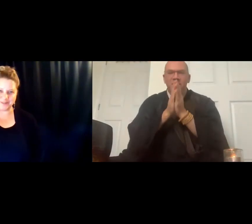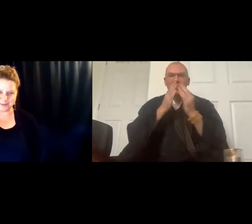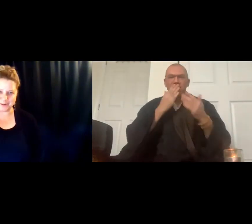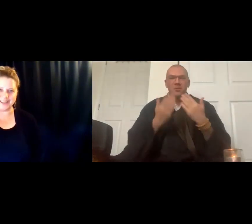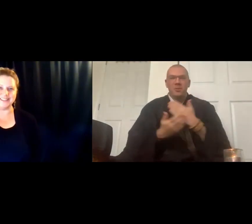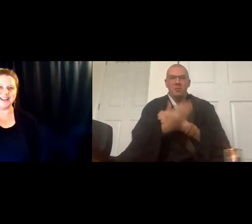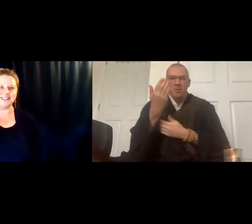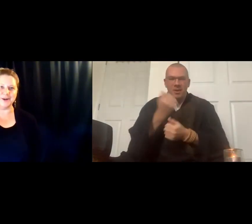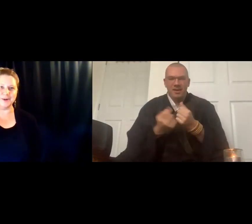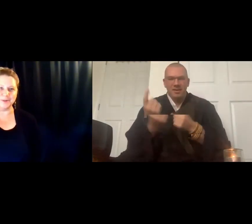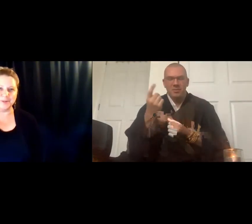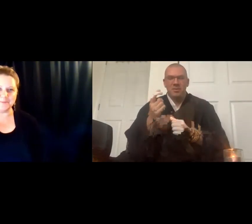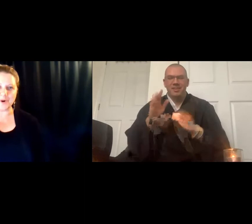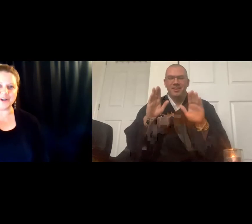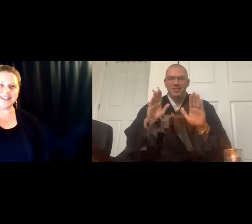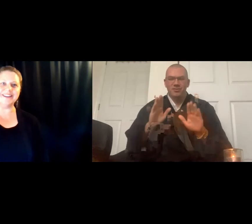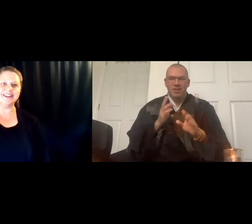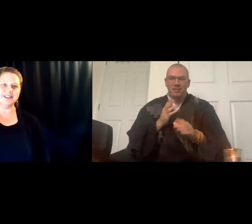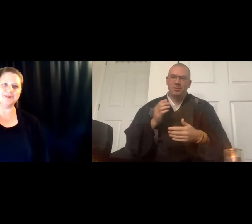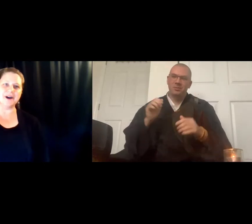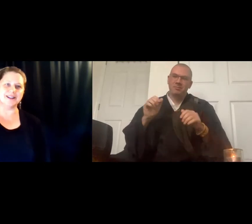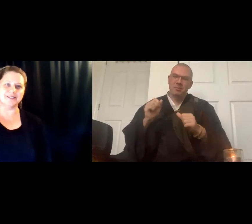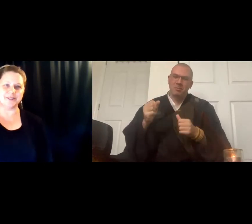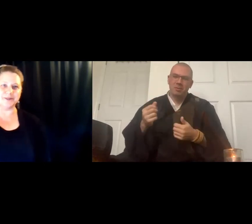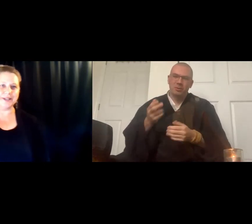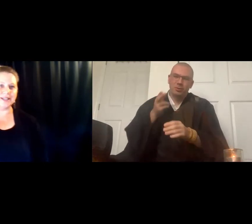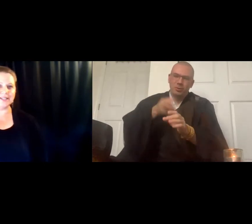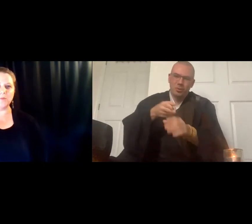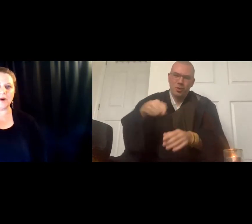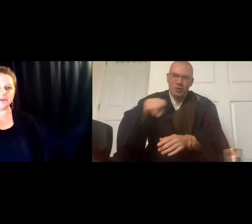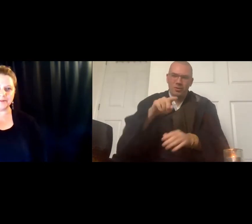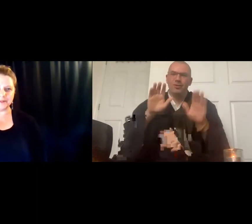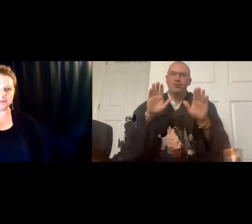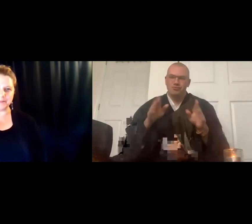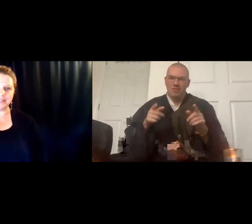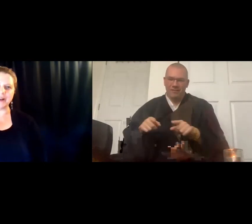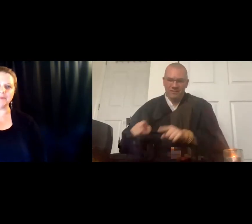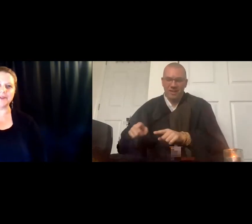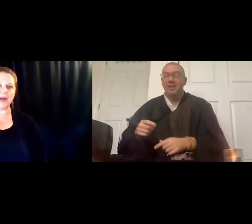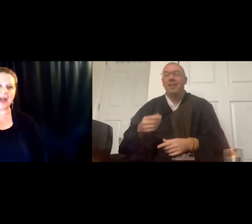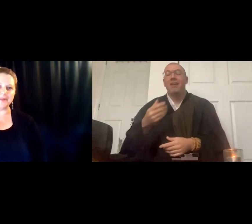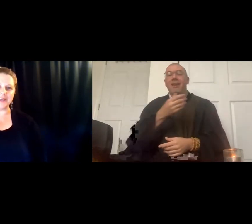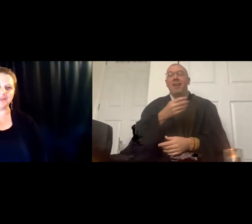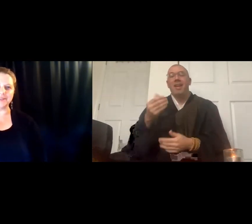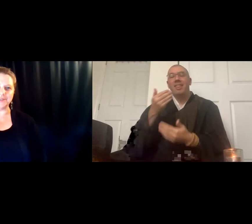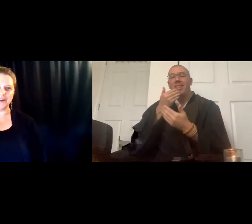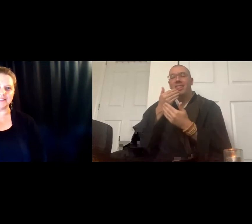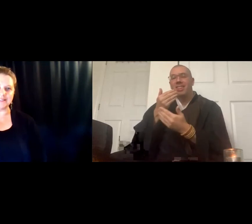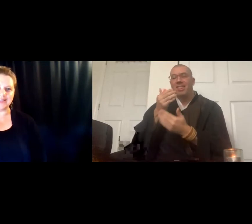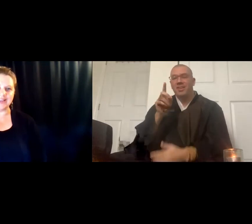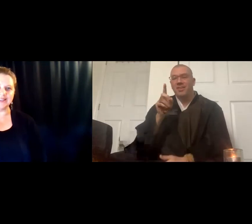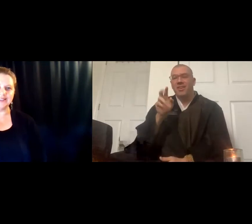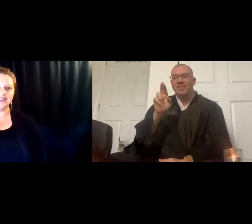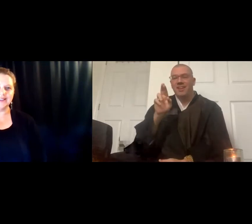Hello, everyone. Hello. Good morning to all of you. It is wonderful to be here. I'm so happy that you could join